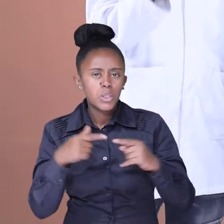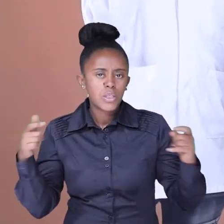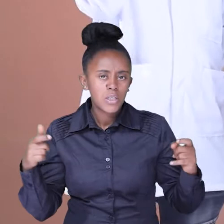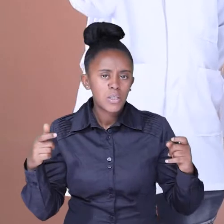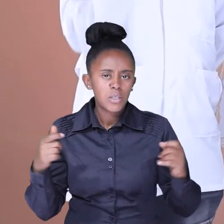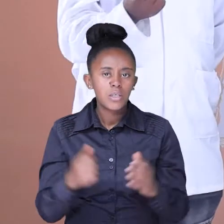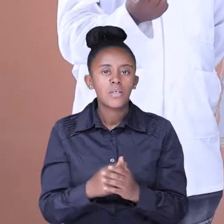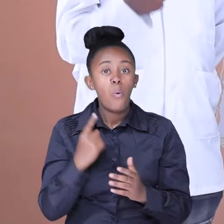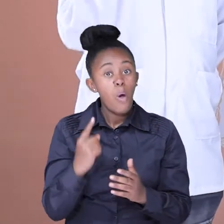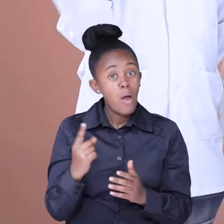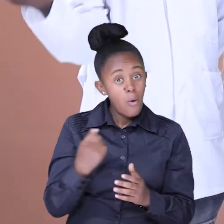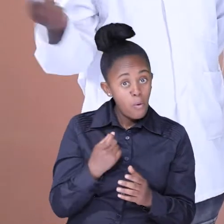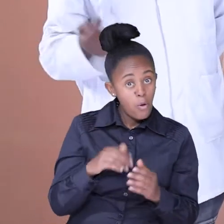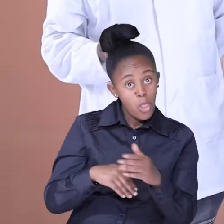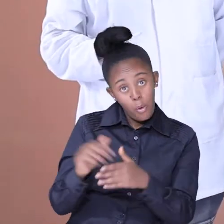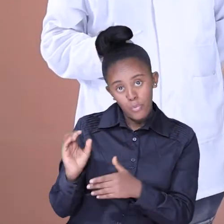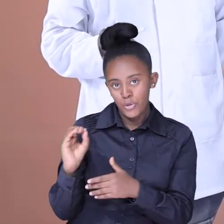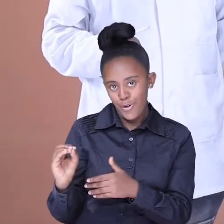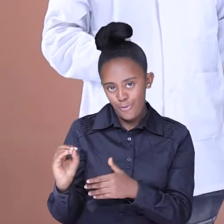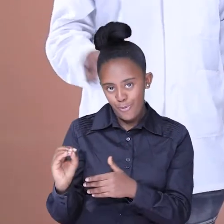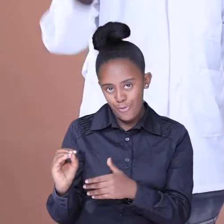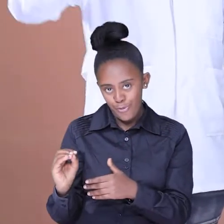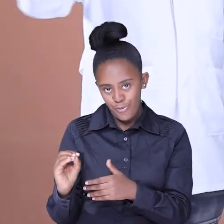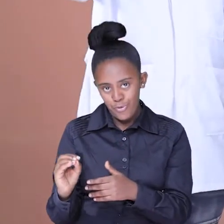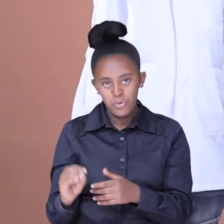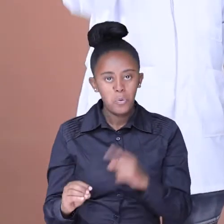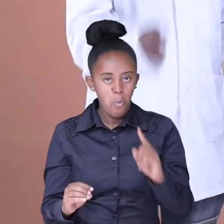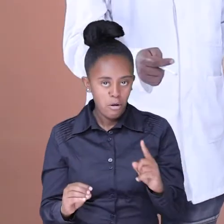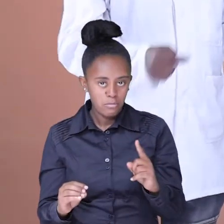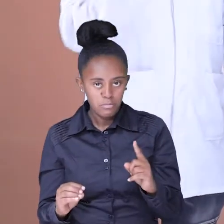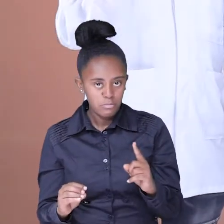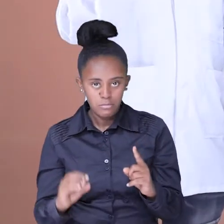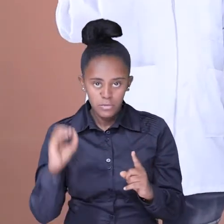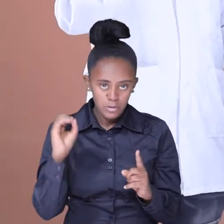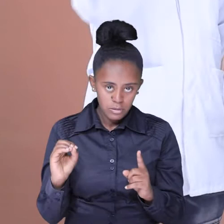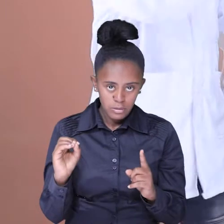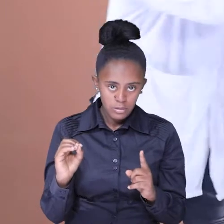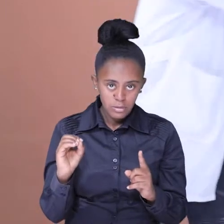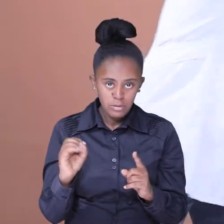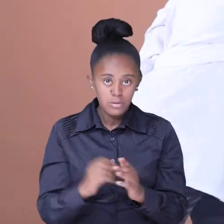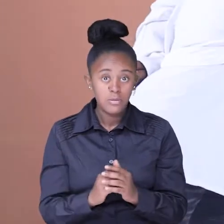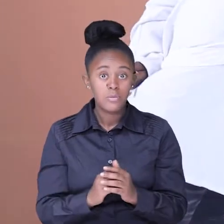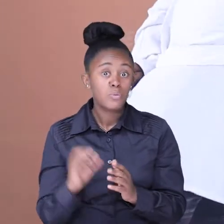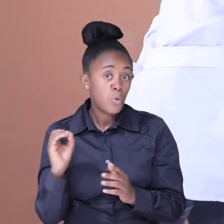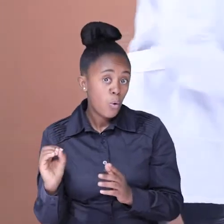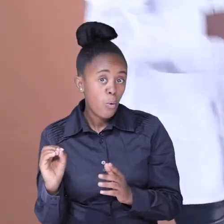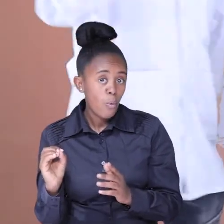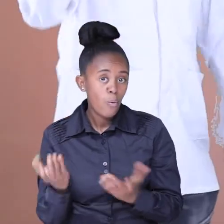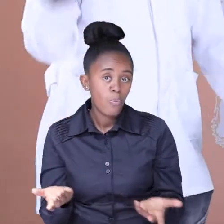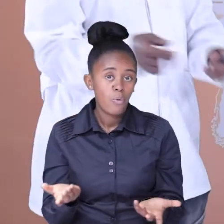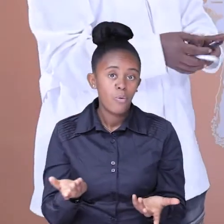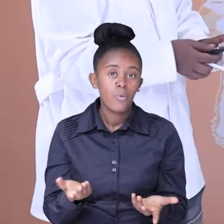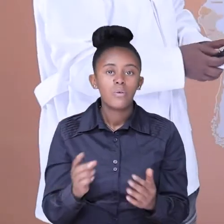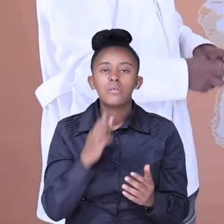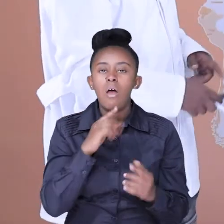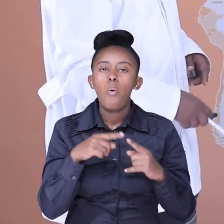the input is 1, the output is 0. If the input is 1, the output is what? 0. Then they